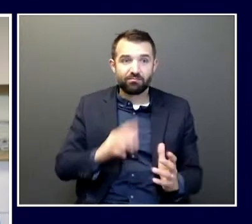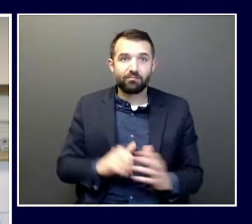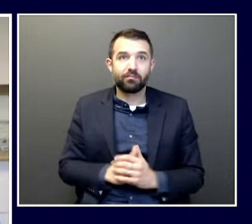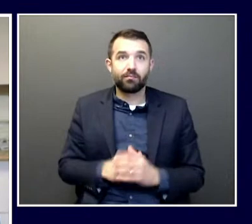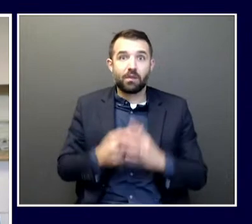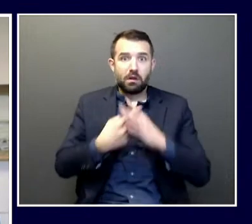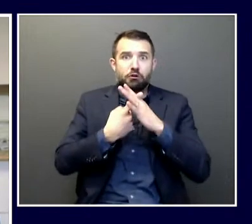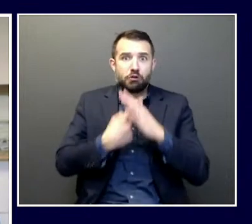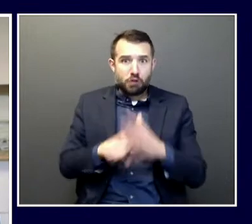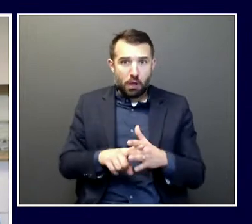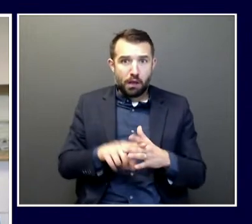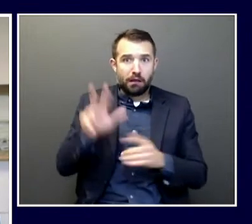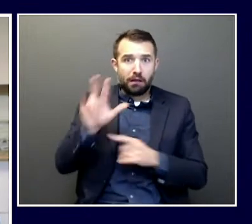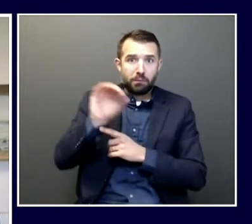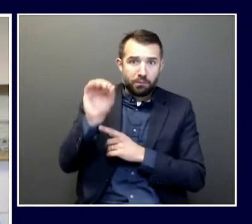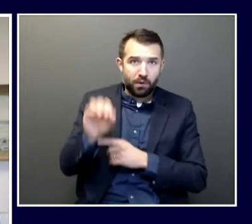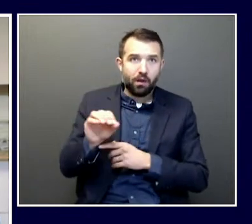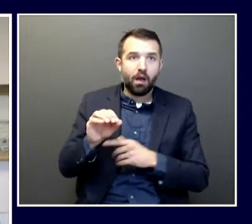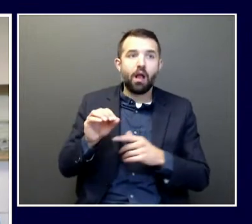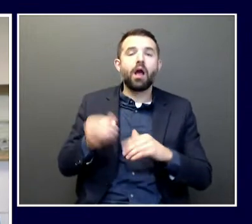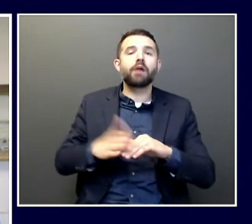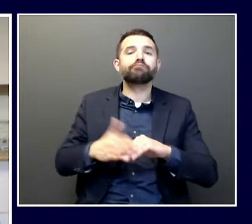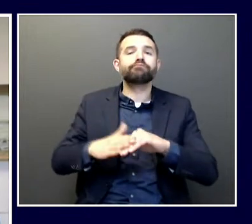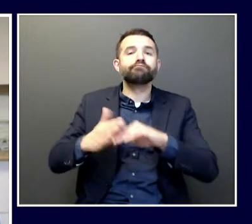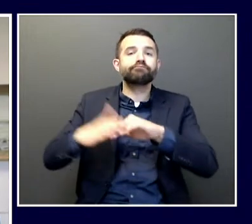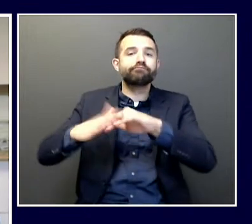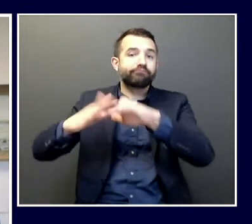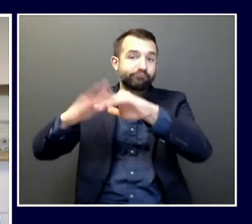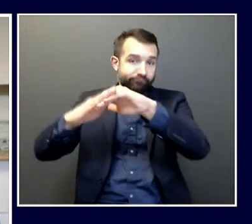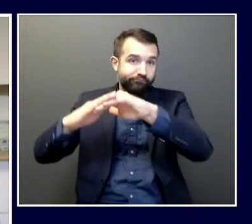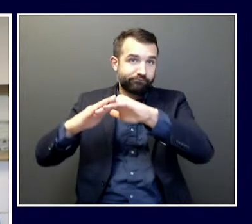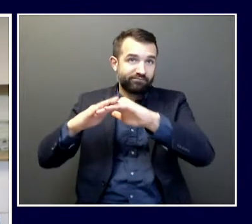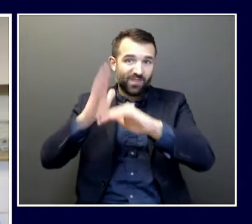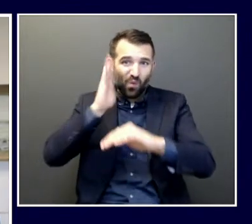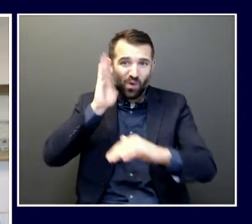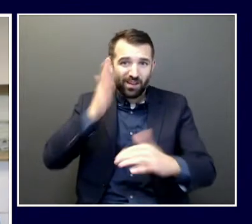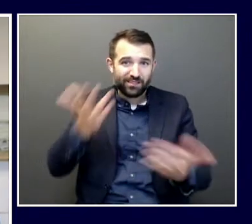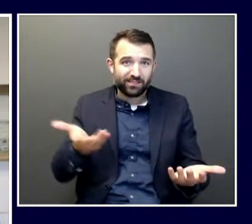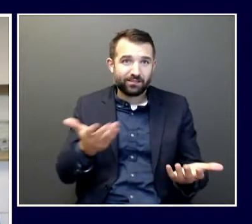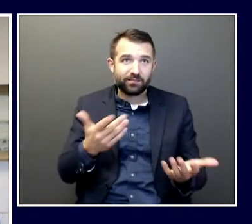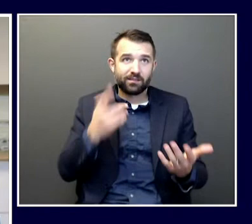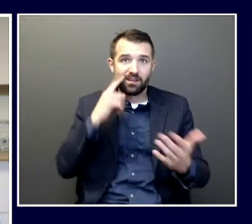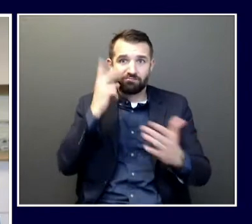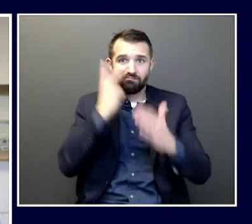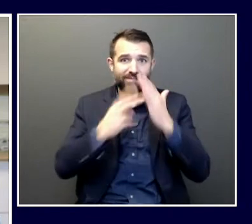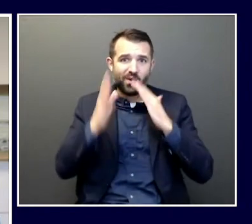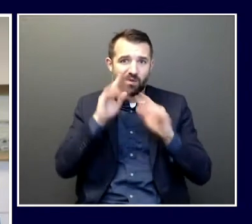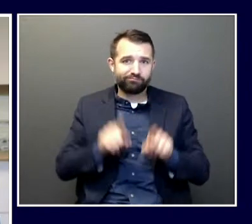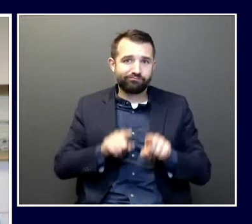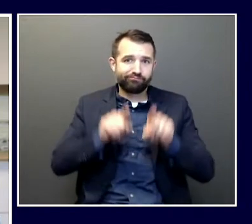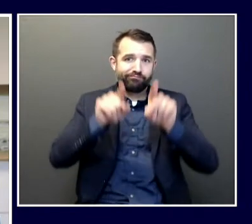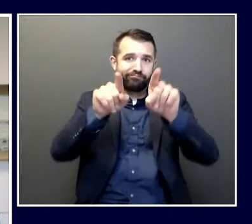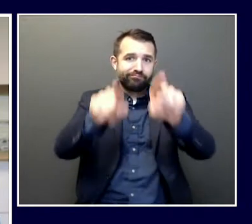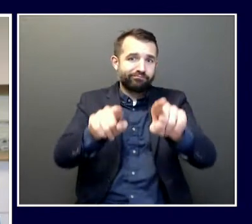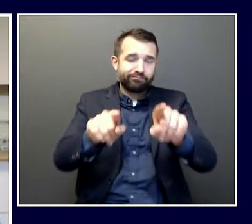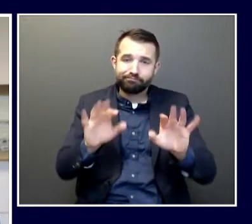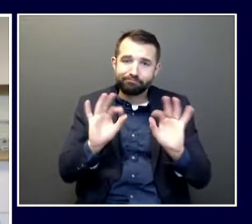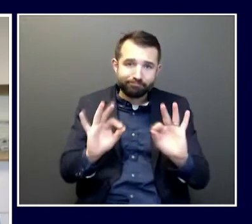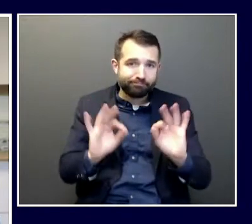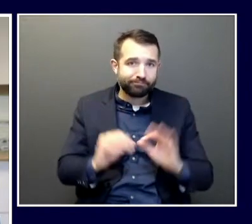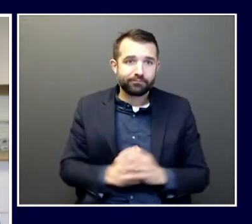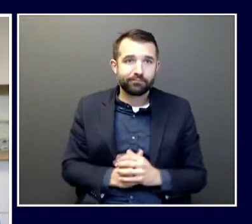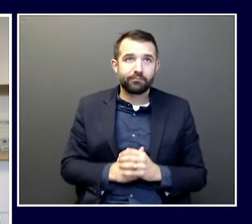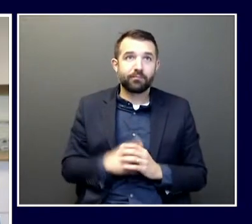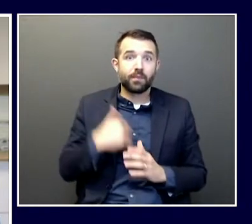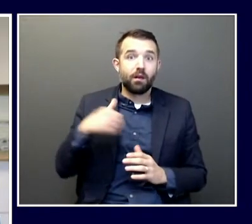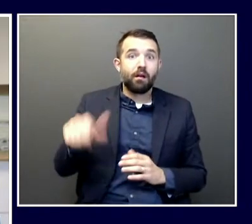the availability of vaccines. We're also in line with what we're starting to see rolling out in other states as well. So I don't have concerns